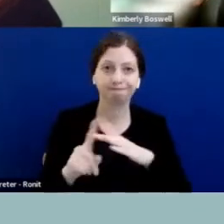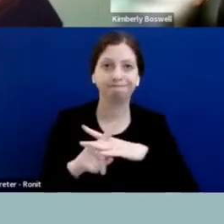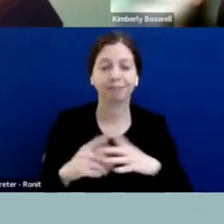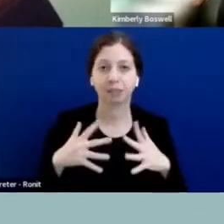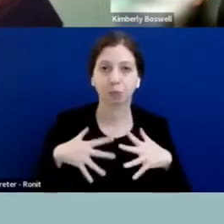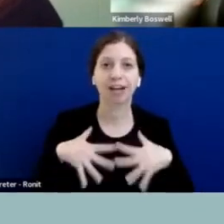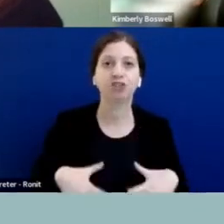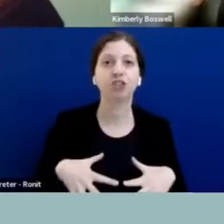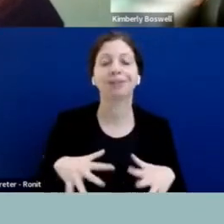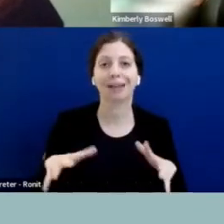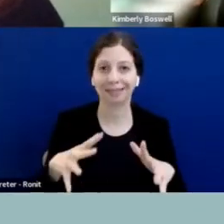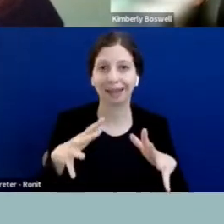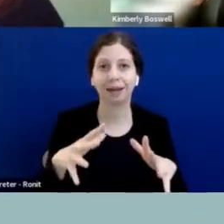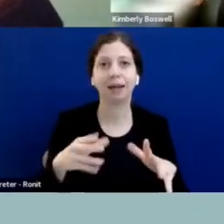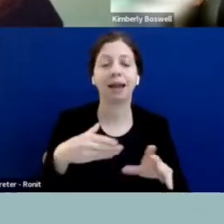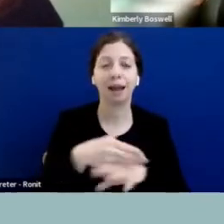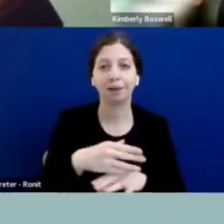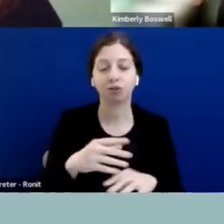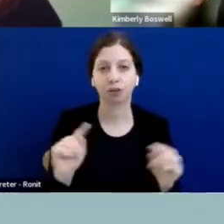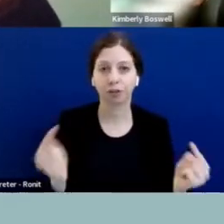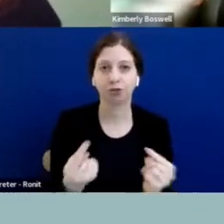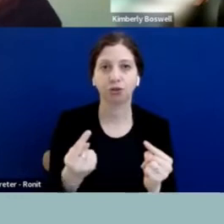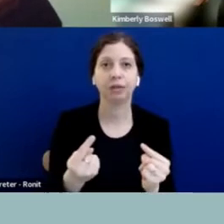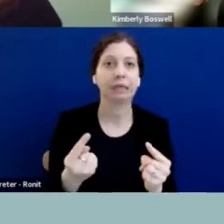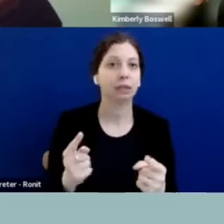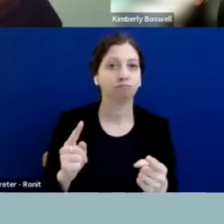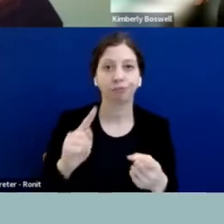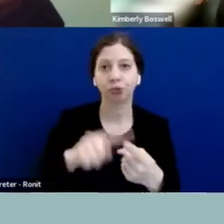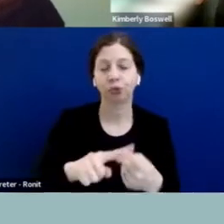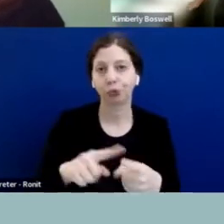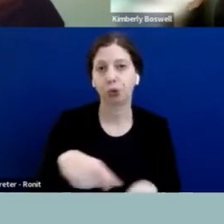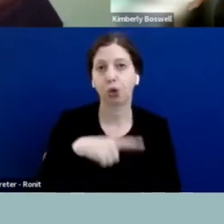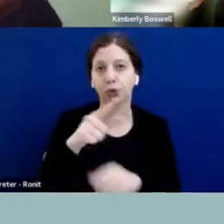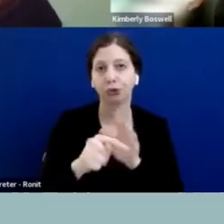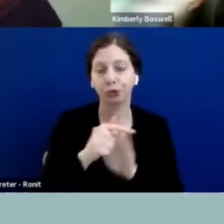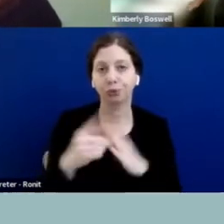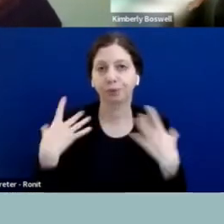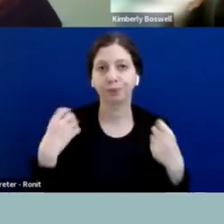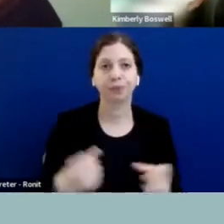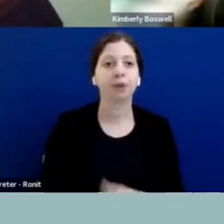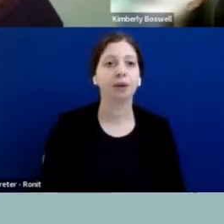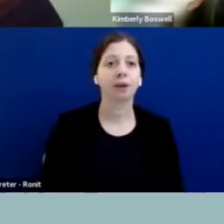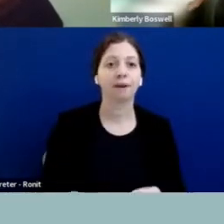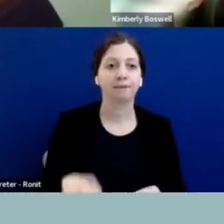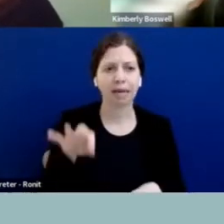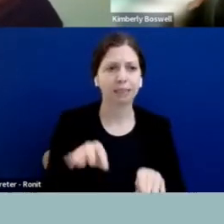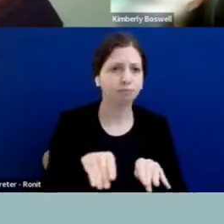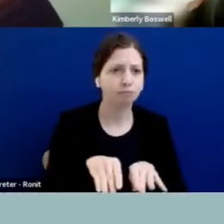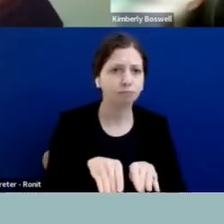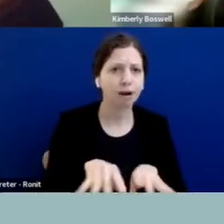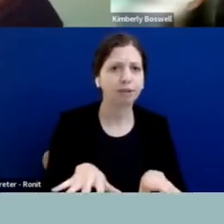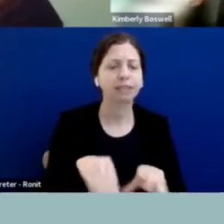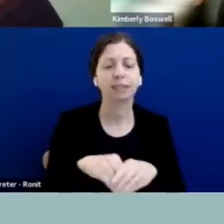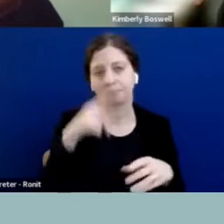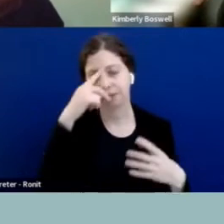depression and anxiety after injury, all the way into long-term recovery. Finding prevalence inside the Department of Mental Health system